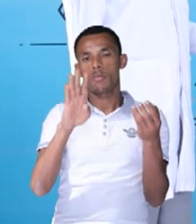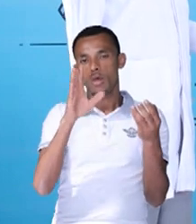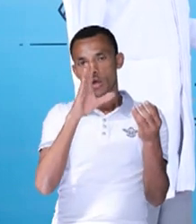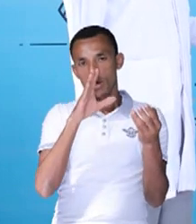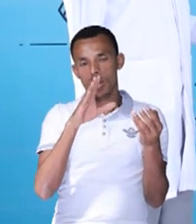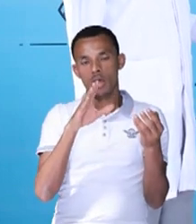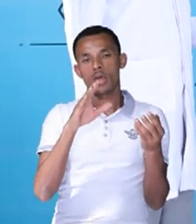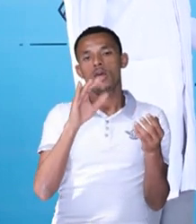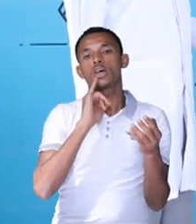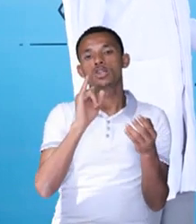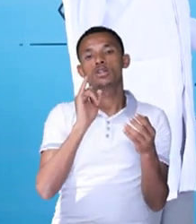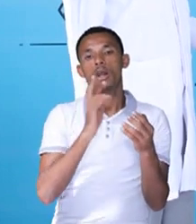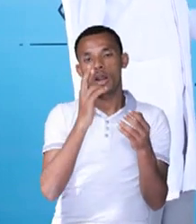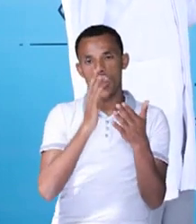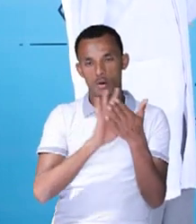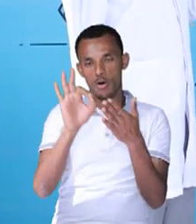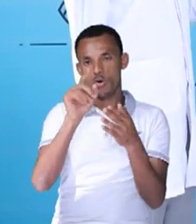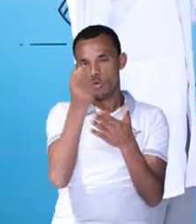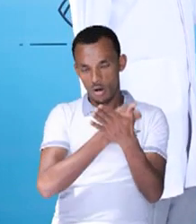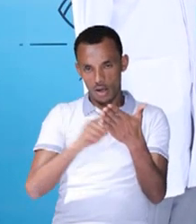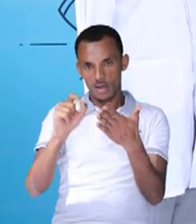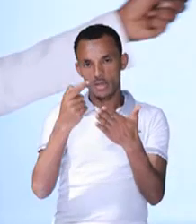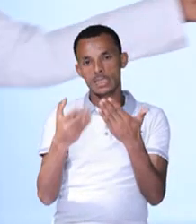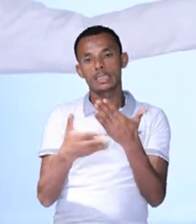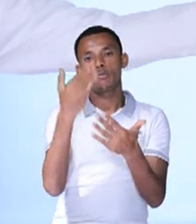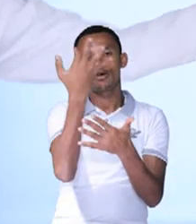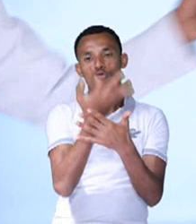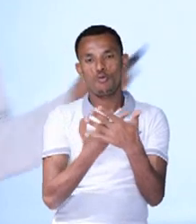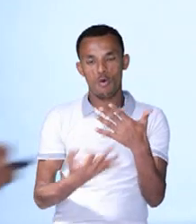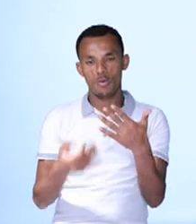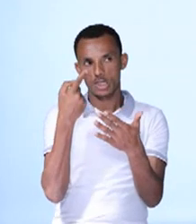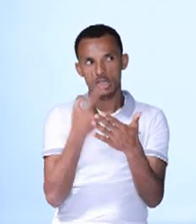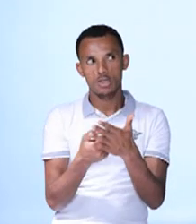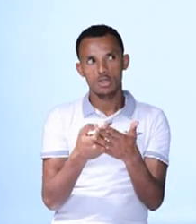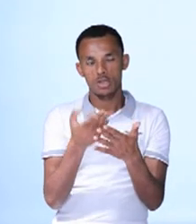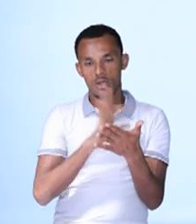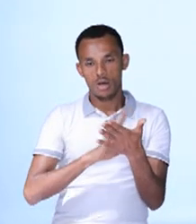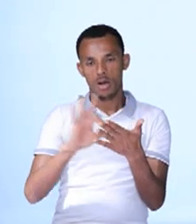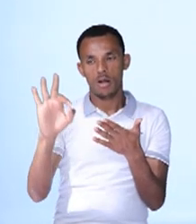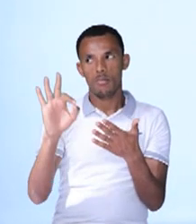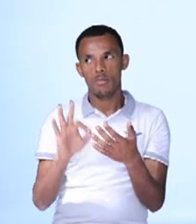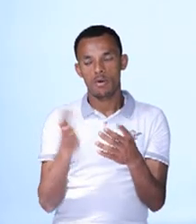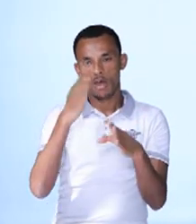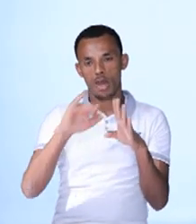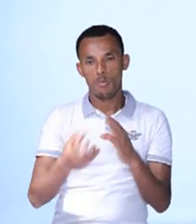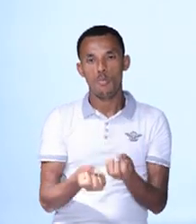numbers. That means you are expected to write the simplest form of these numbers